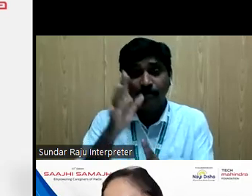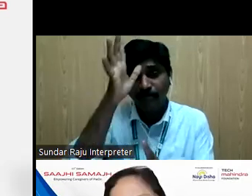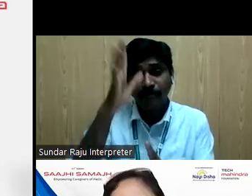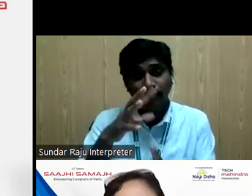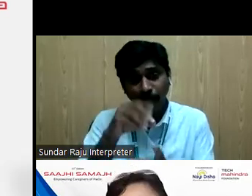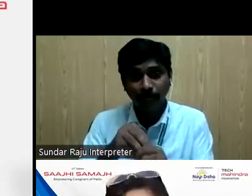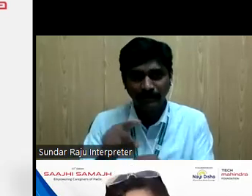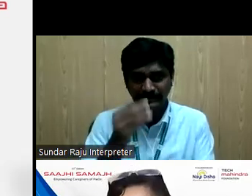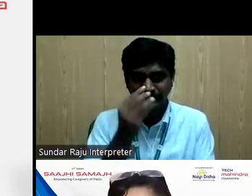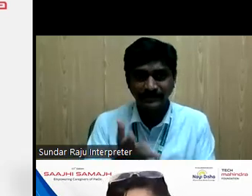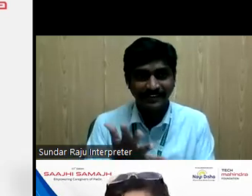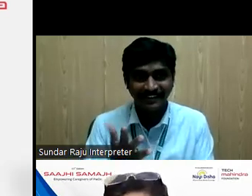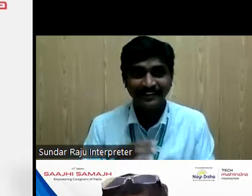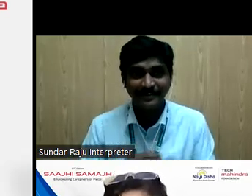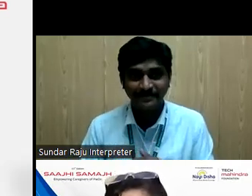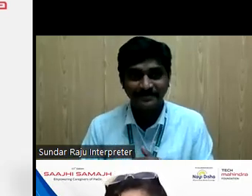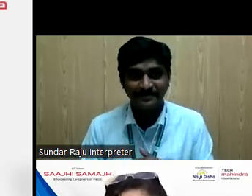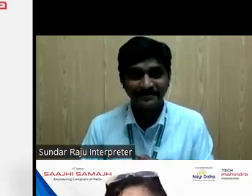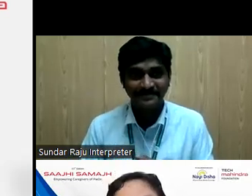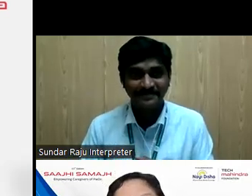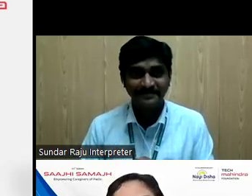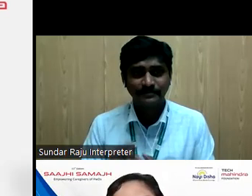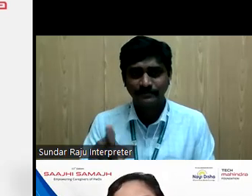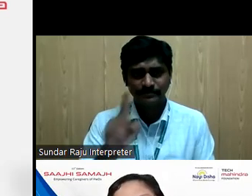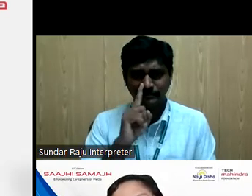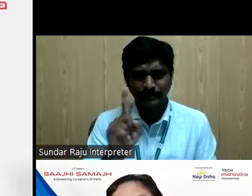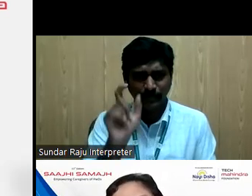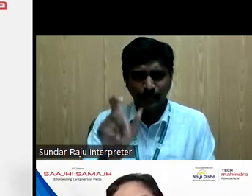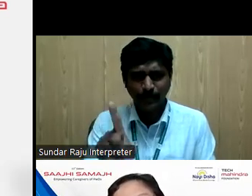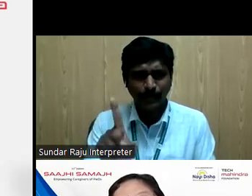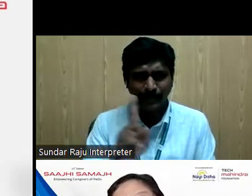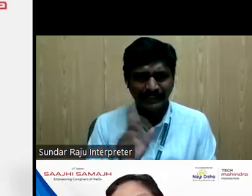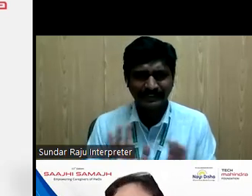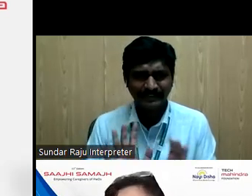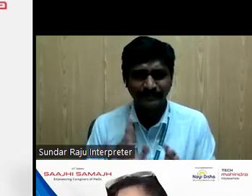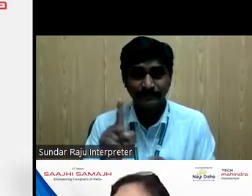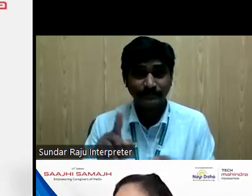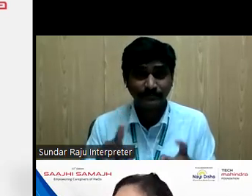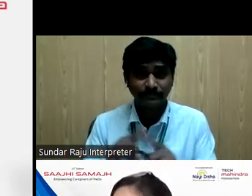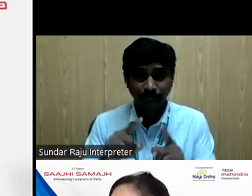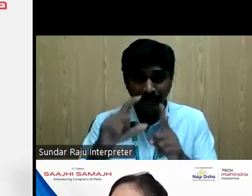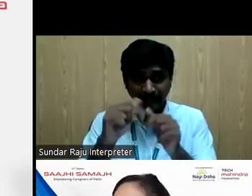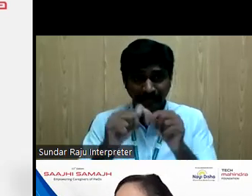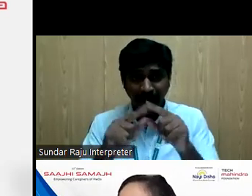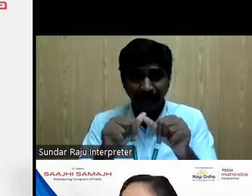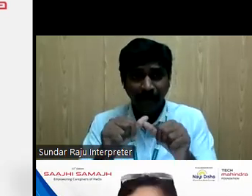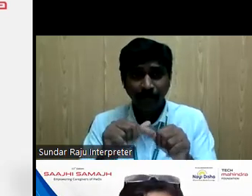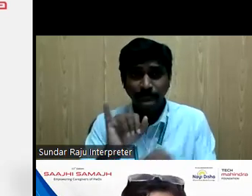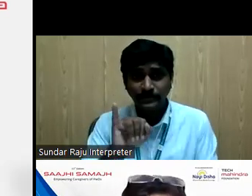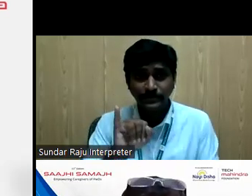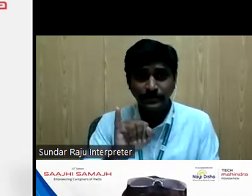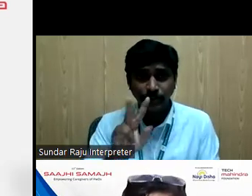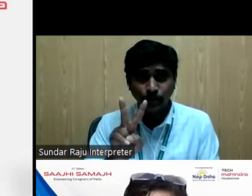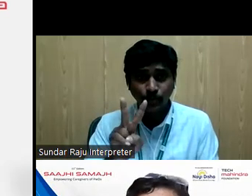easy. And it's not just me. Data suggests that we have 62% people